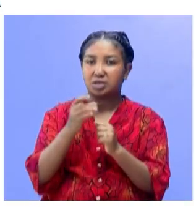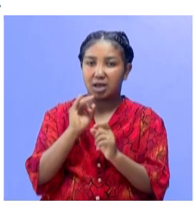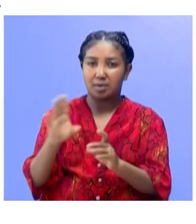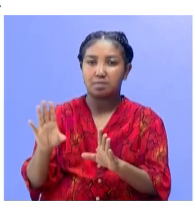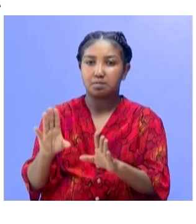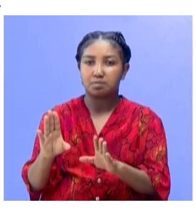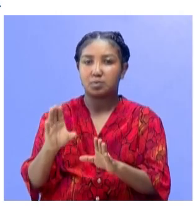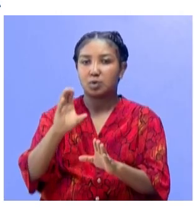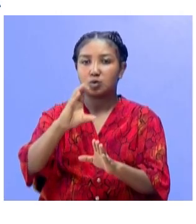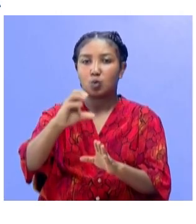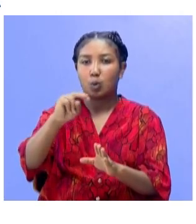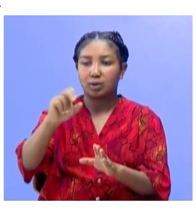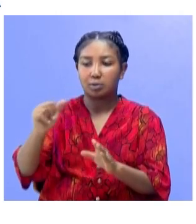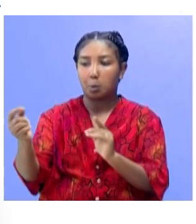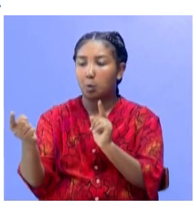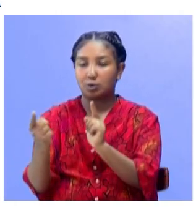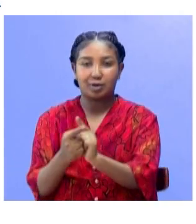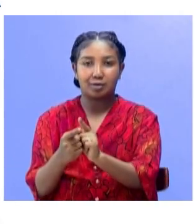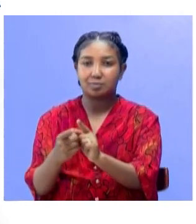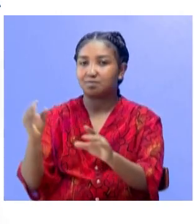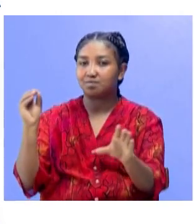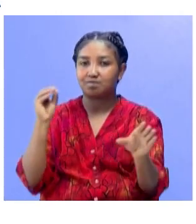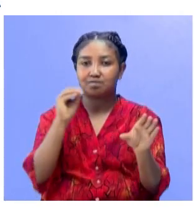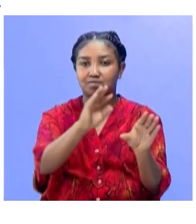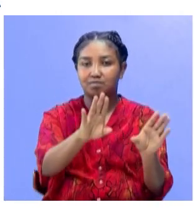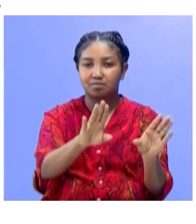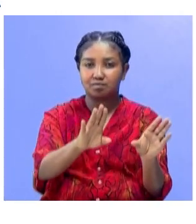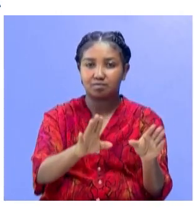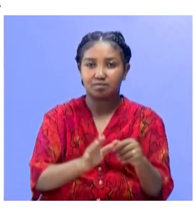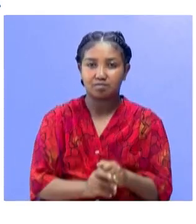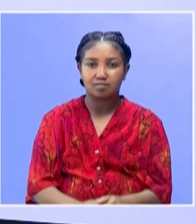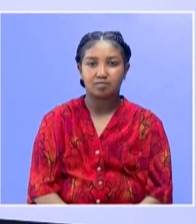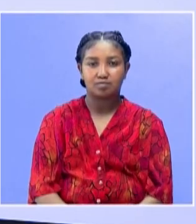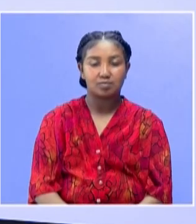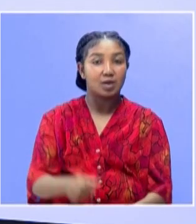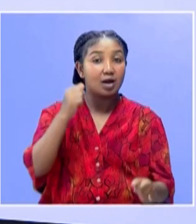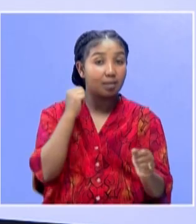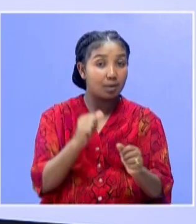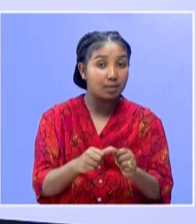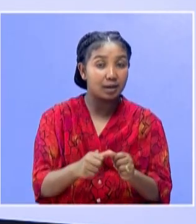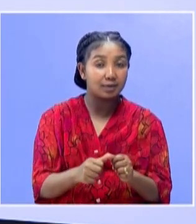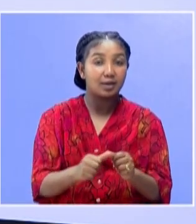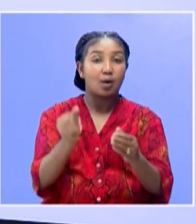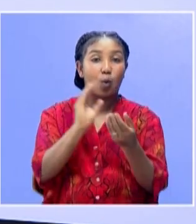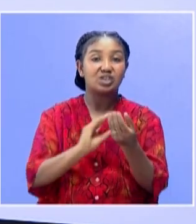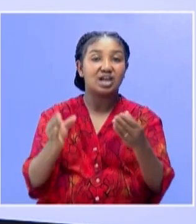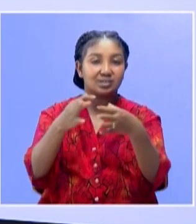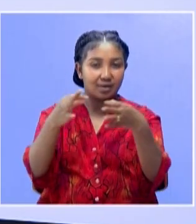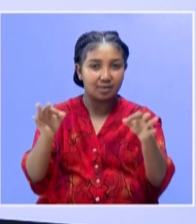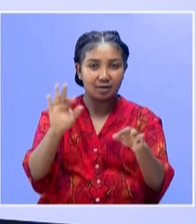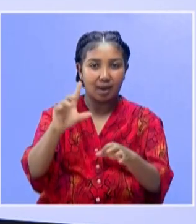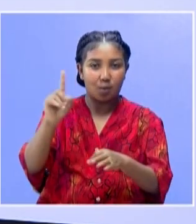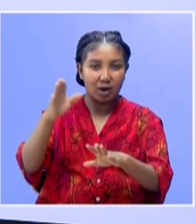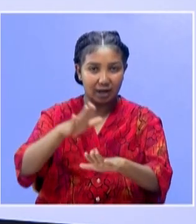We use contact as it is. Yes? Remember, in conditional sentence type